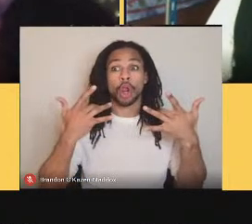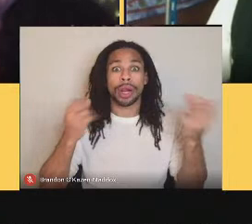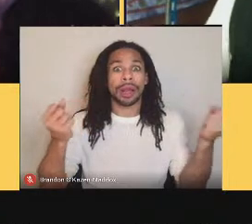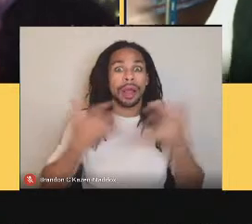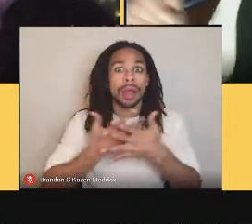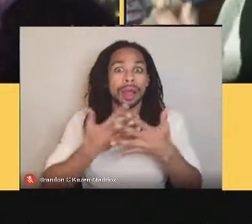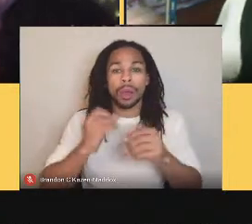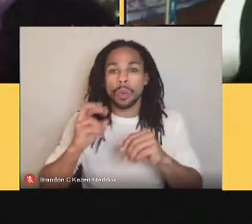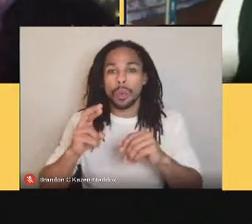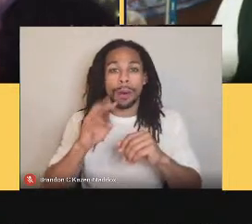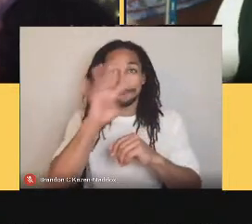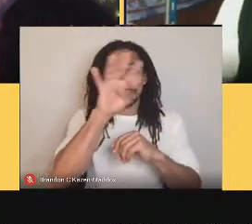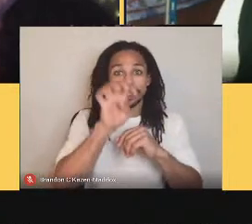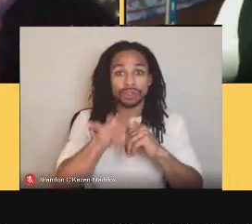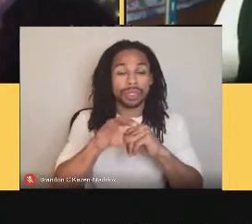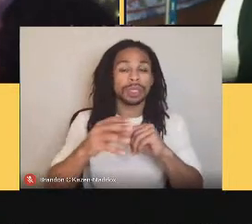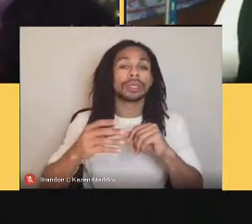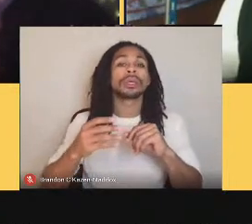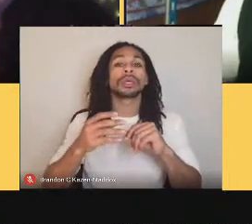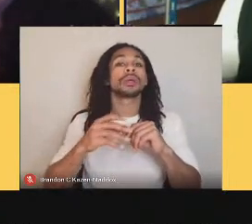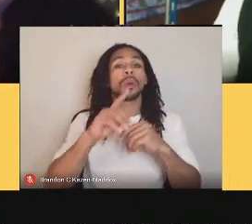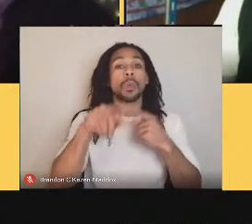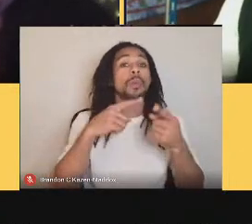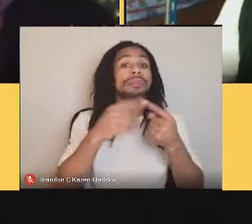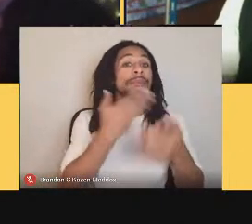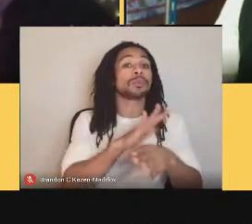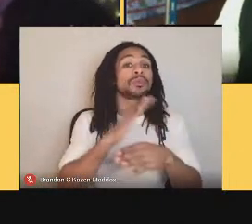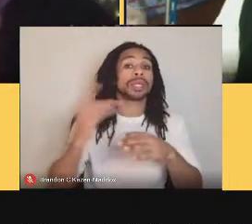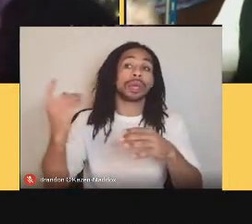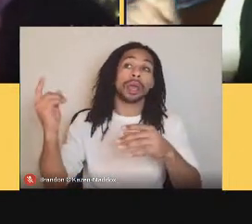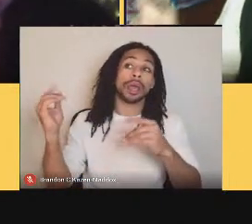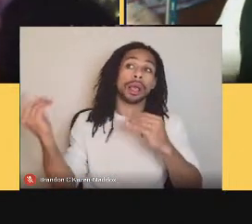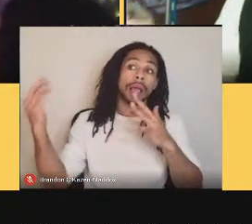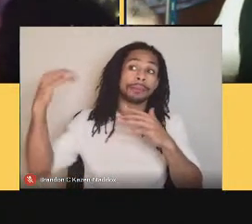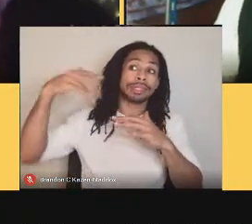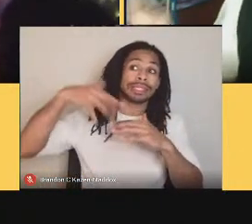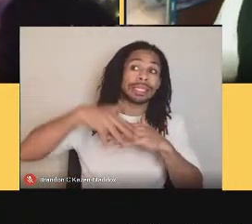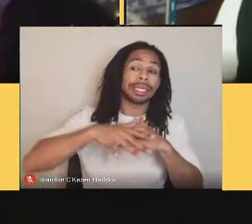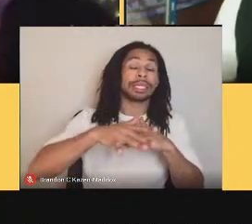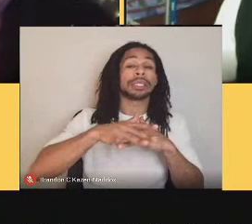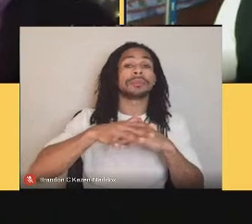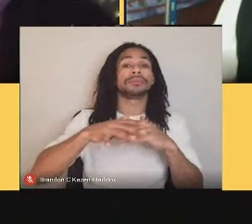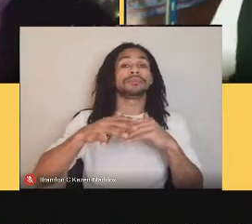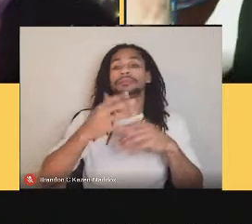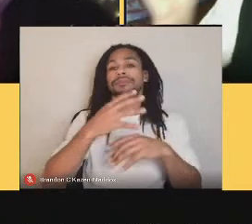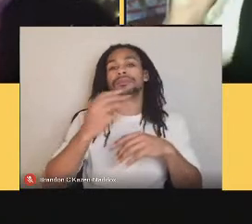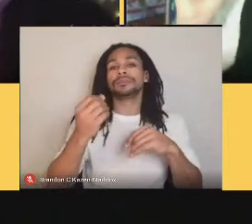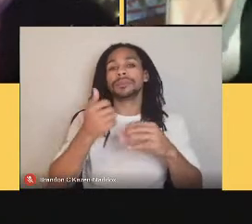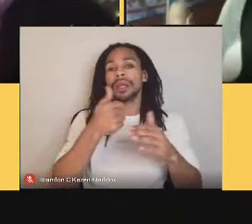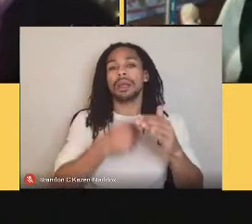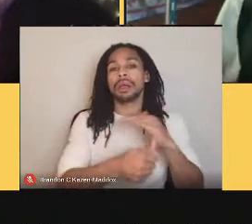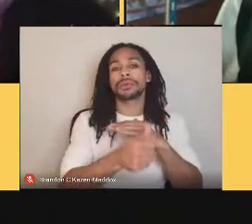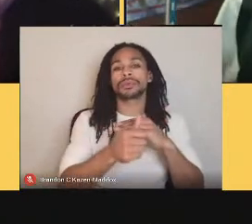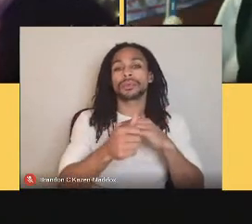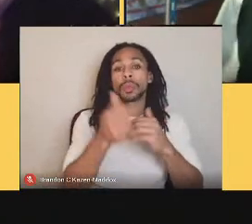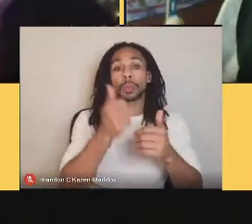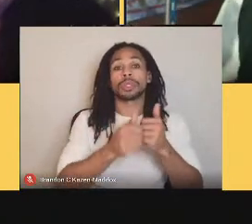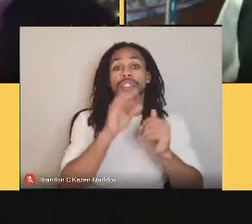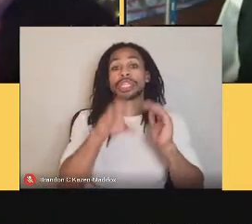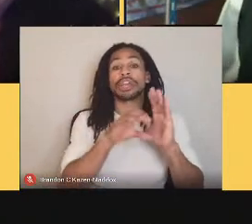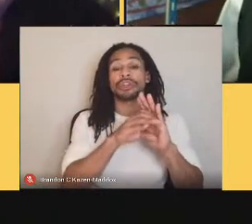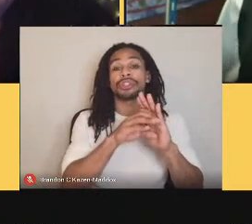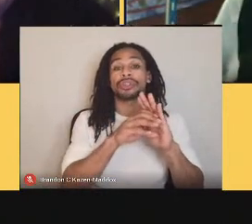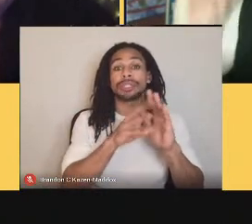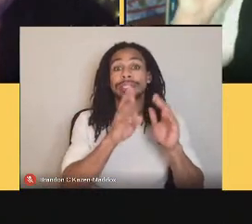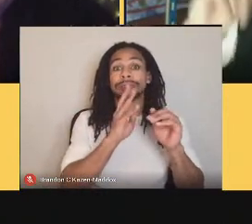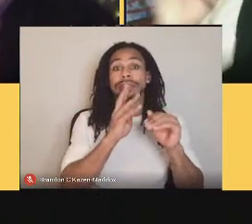know, the placement of when it comes in, and especially under what character is speaking, the music can often